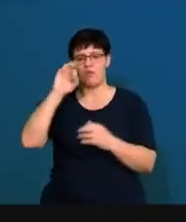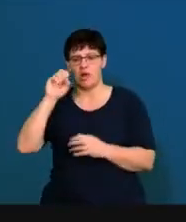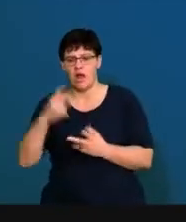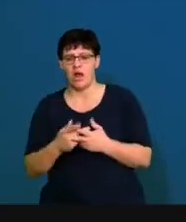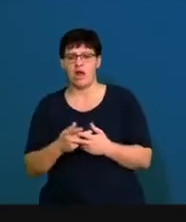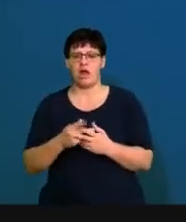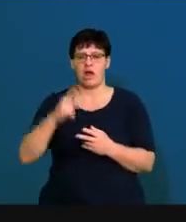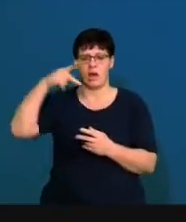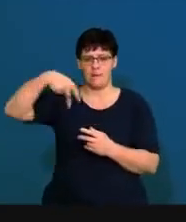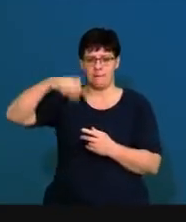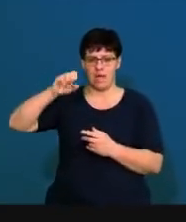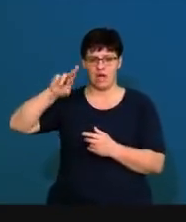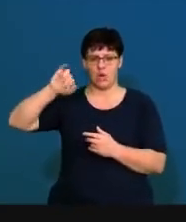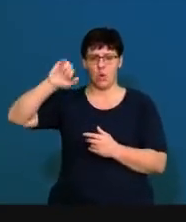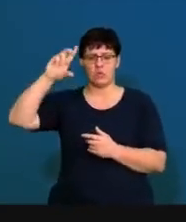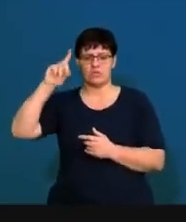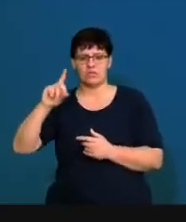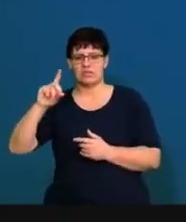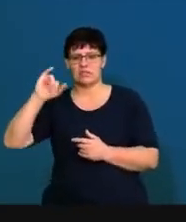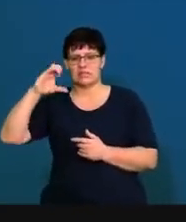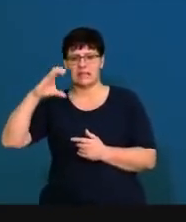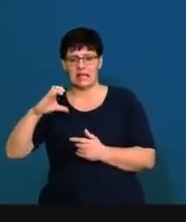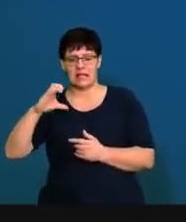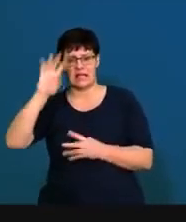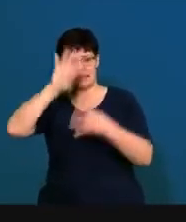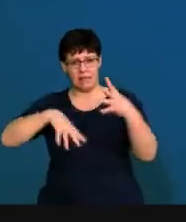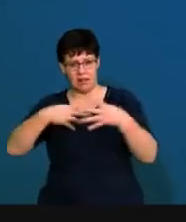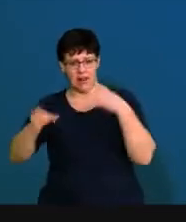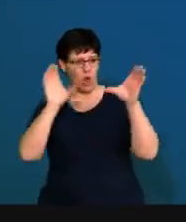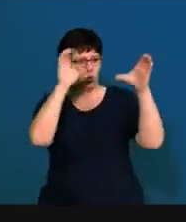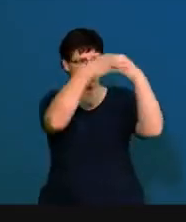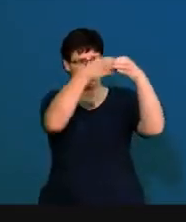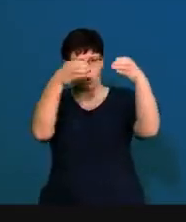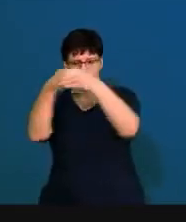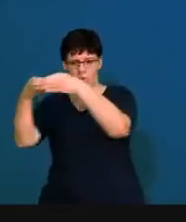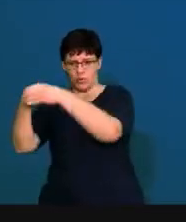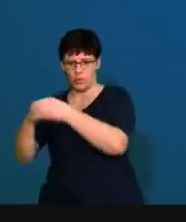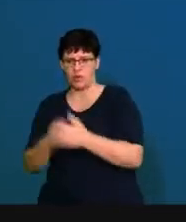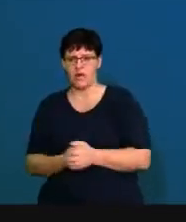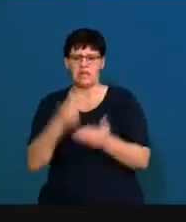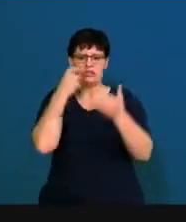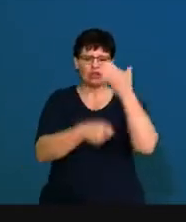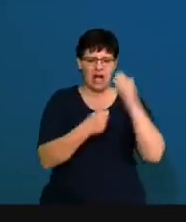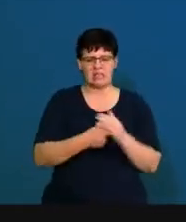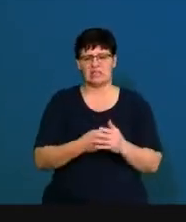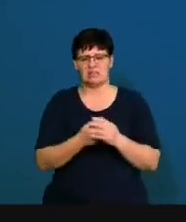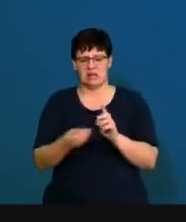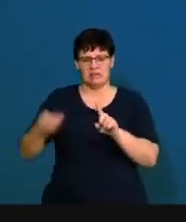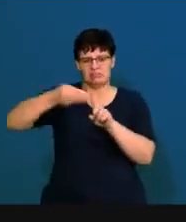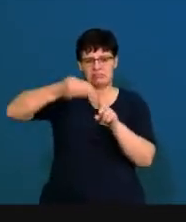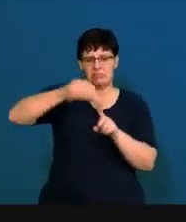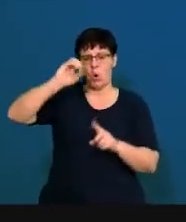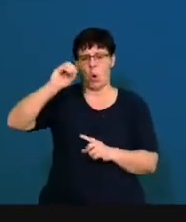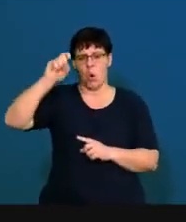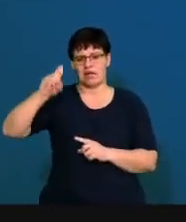periodic table, in terms of, the groups, the charge, the oxidation numbers,